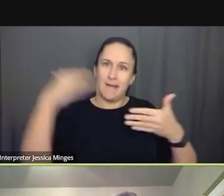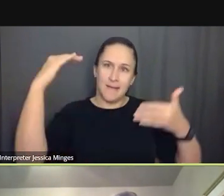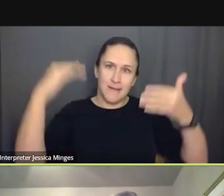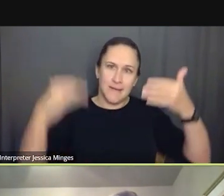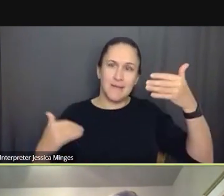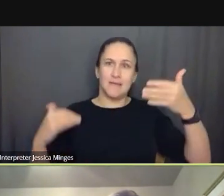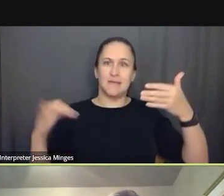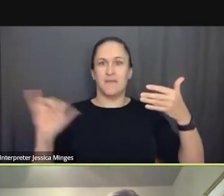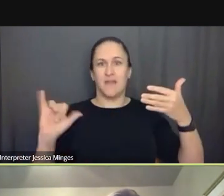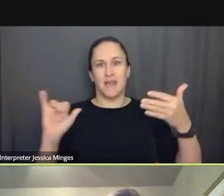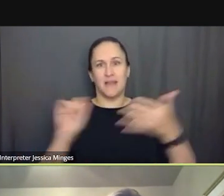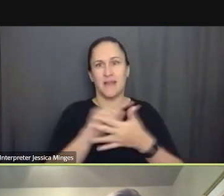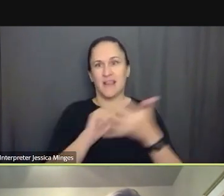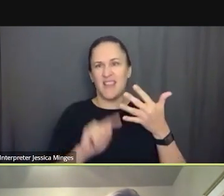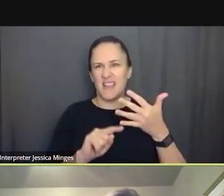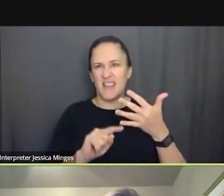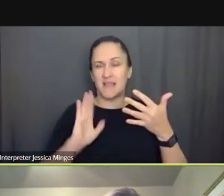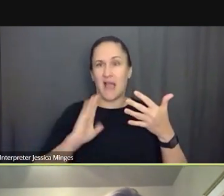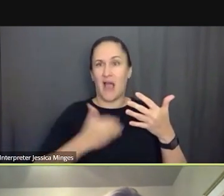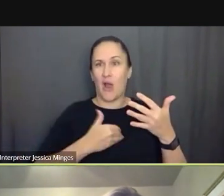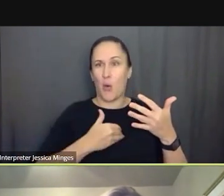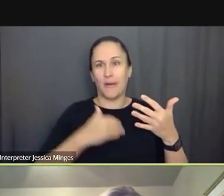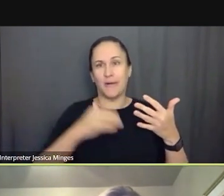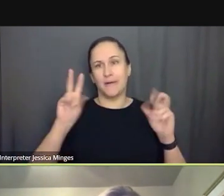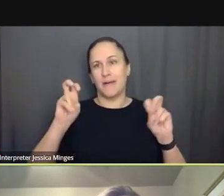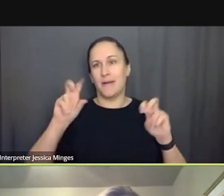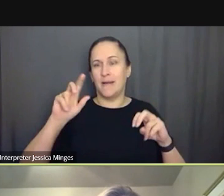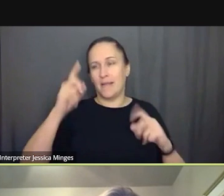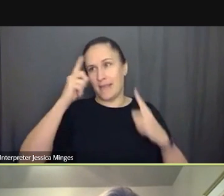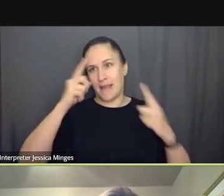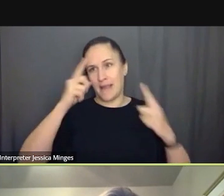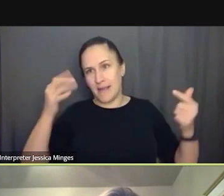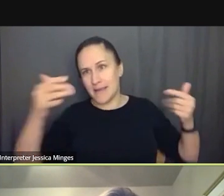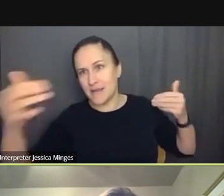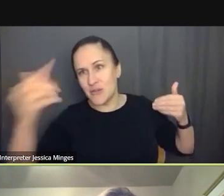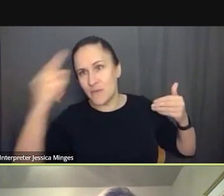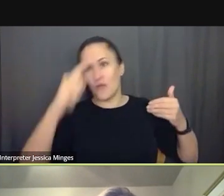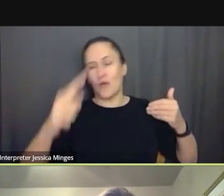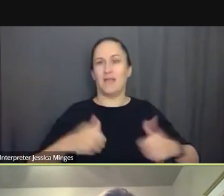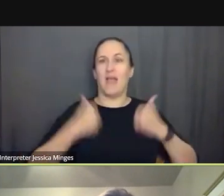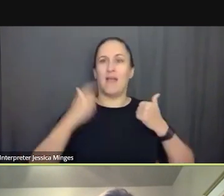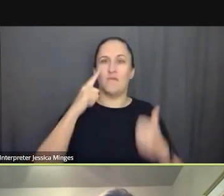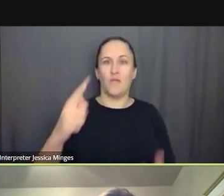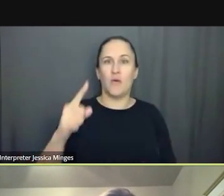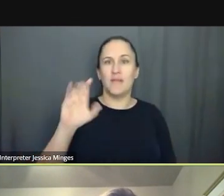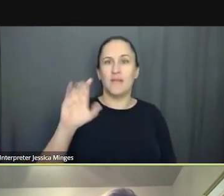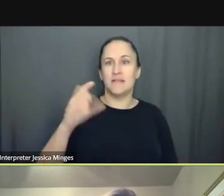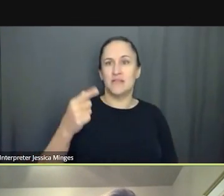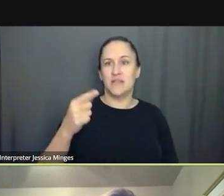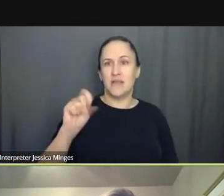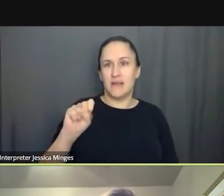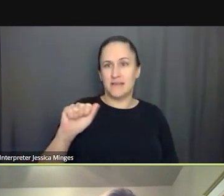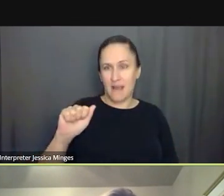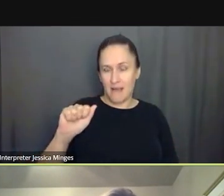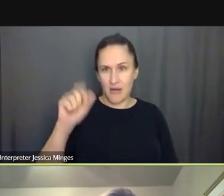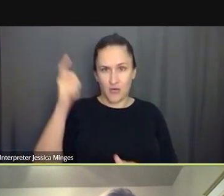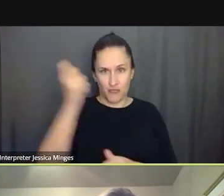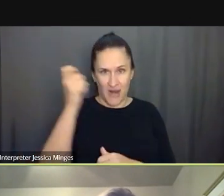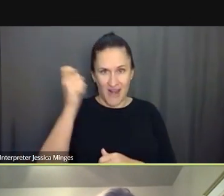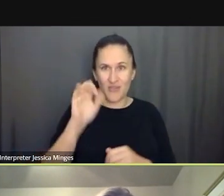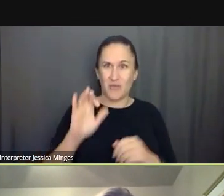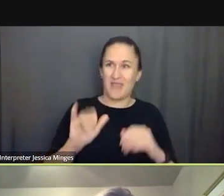these are thinking downstream for the life of the CGSA grant, how many, the word communications or